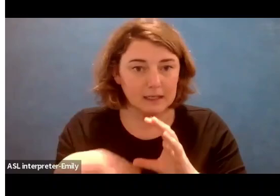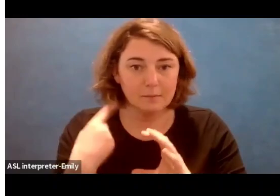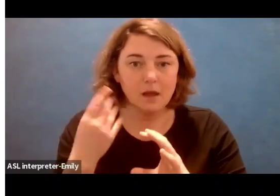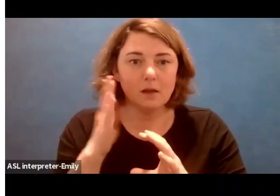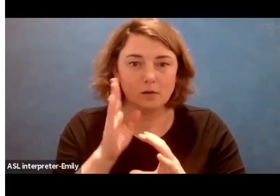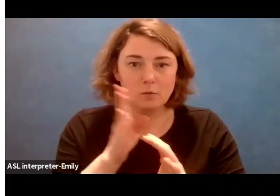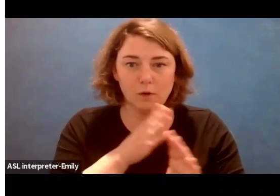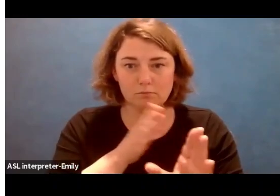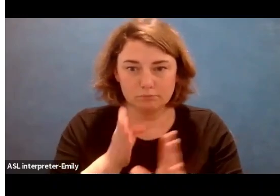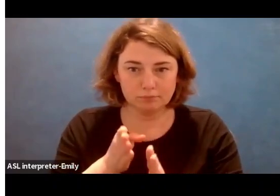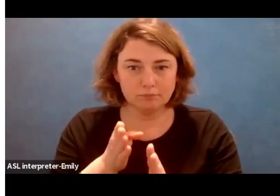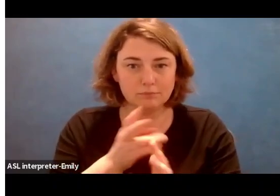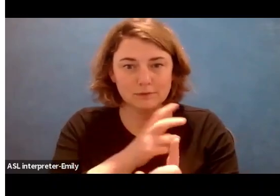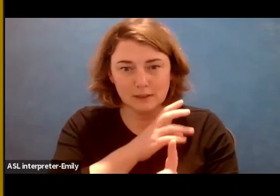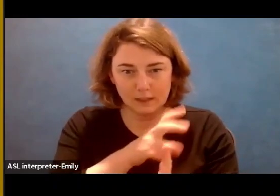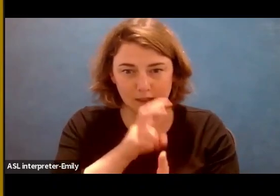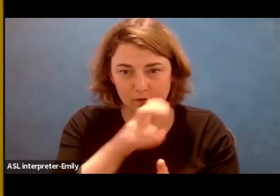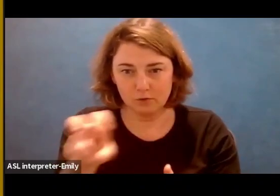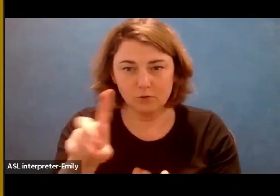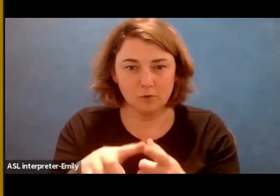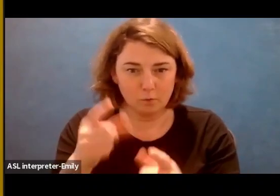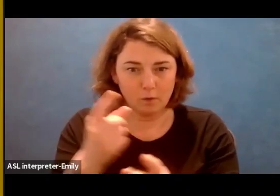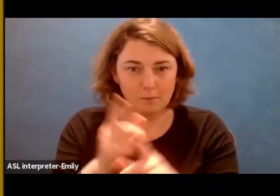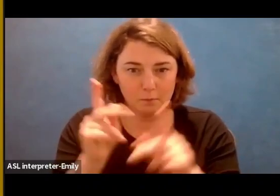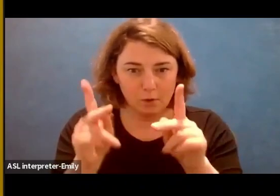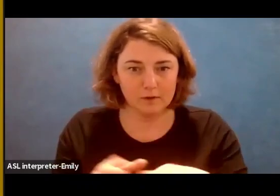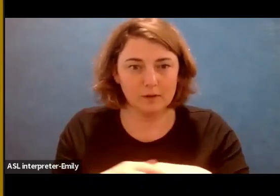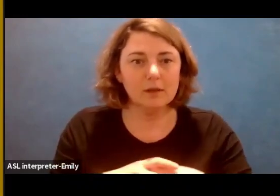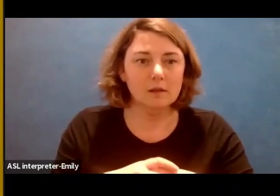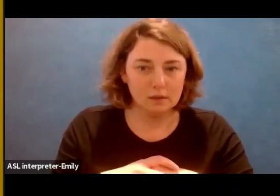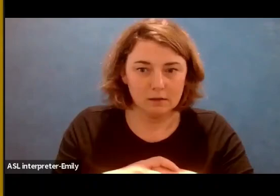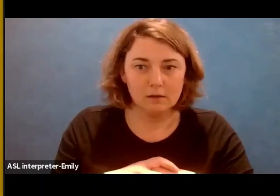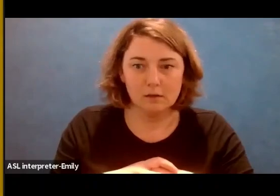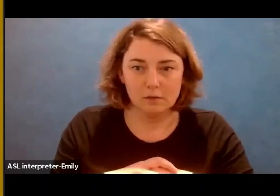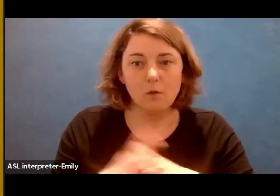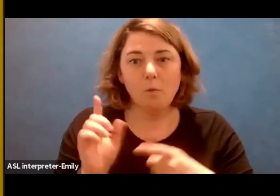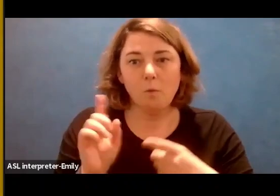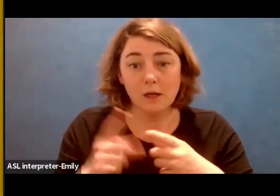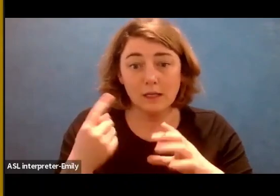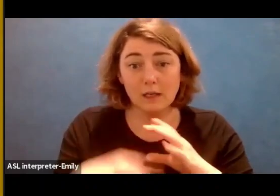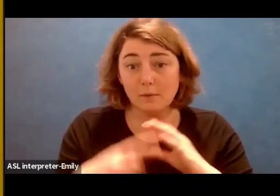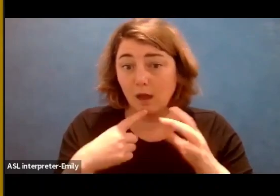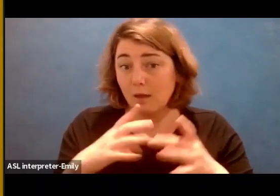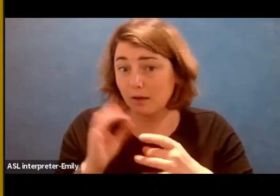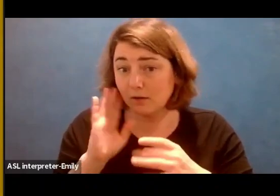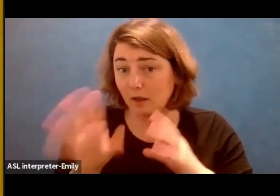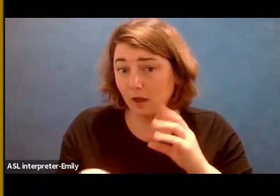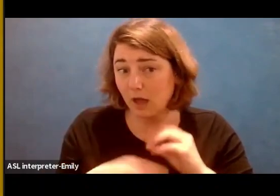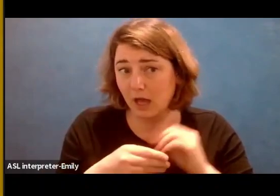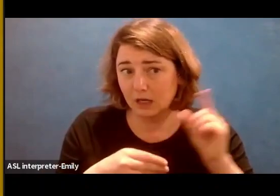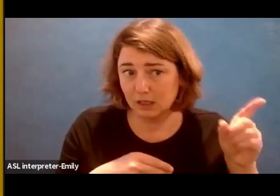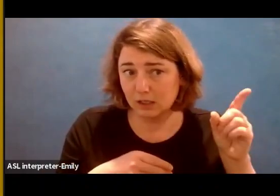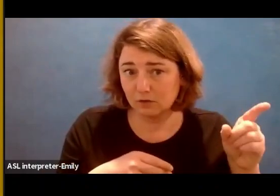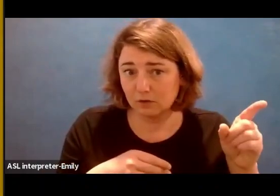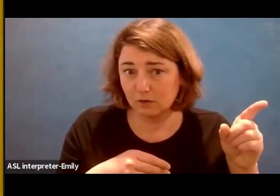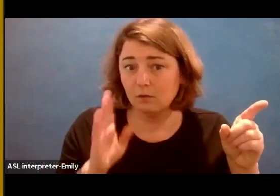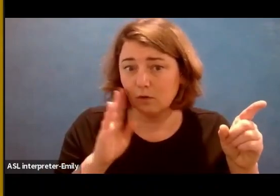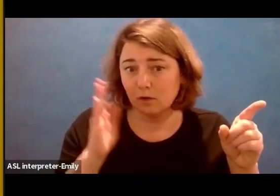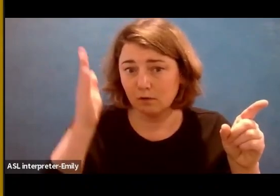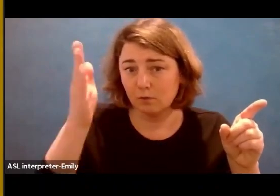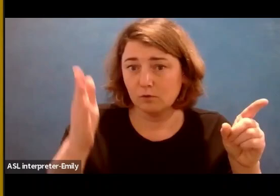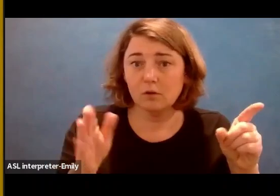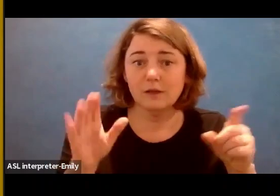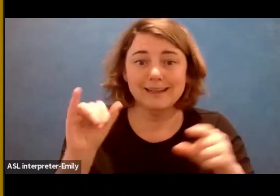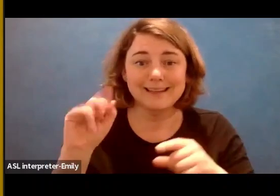reception is going to get you to the right person. And so one of the emails I mentioned that I'm going to add to this, of course, in the future here